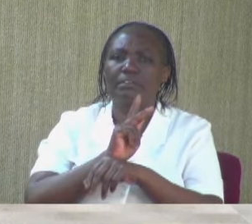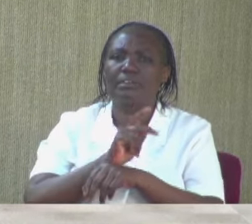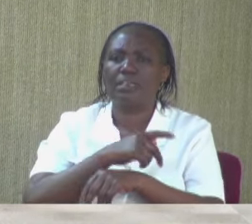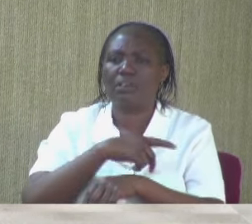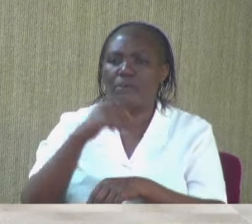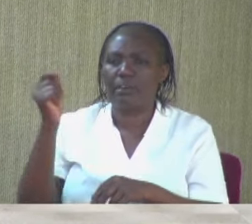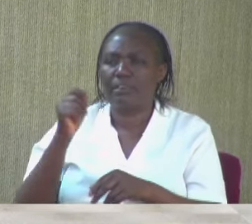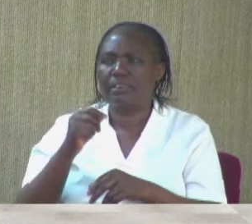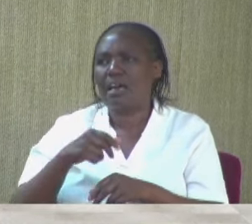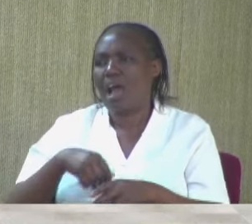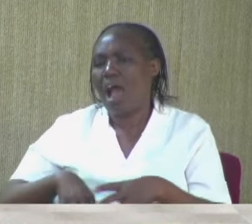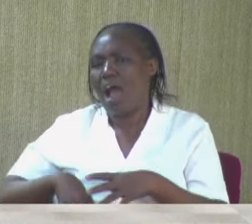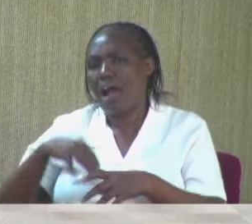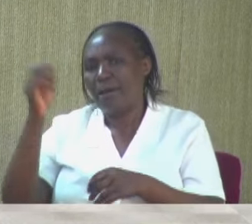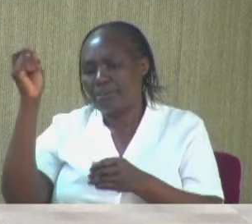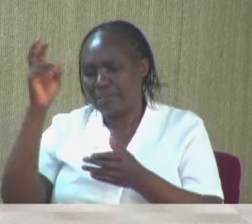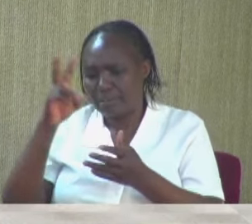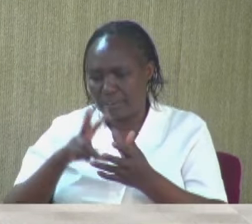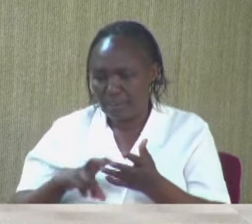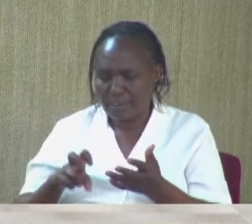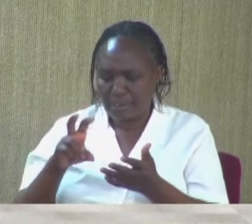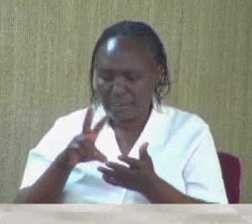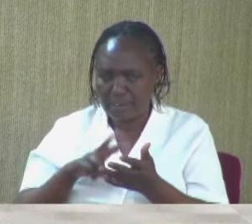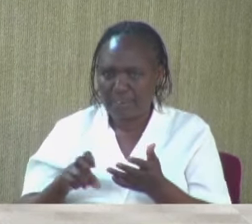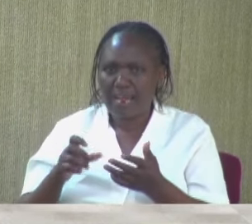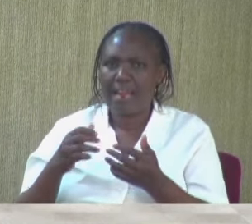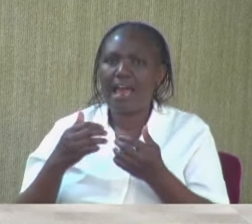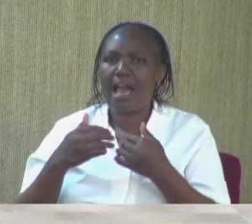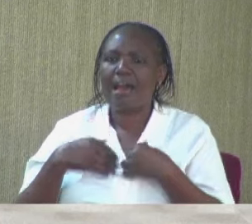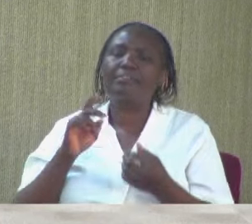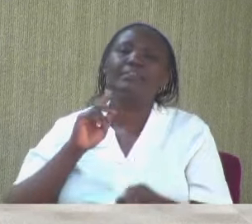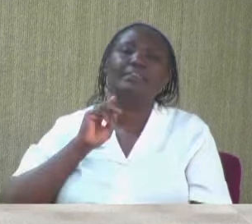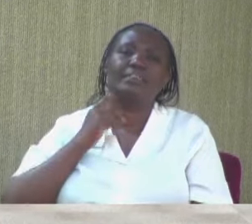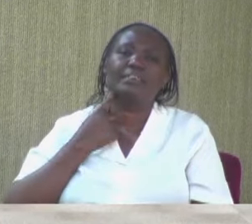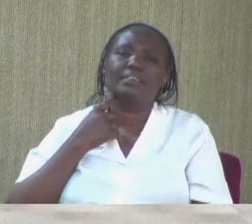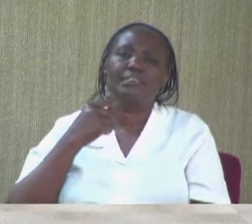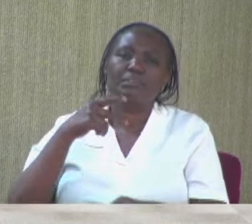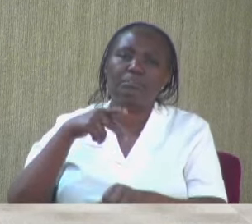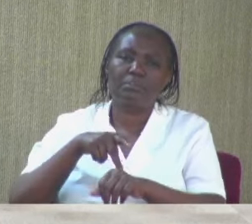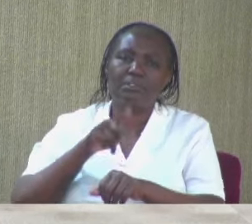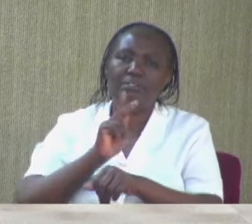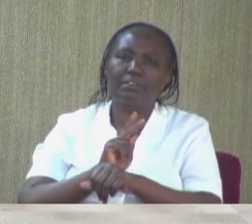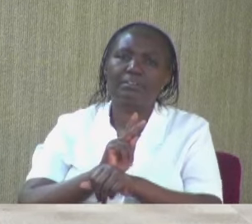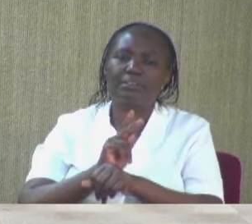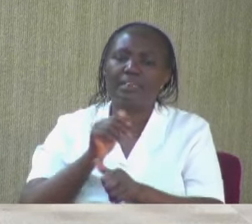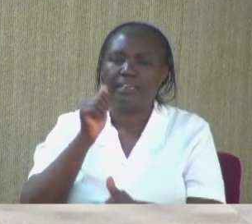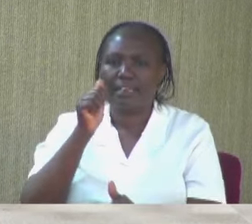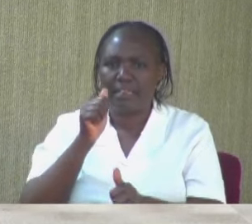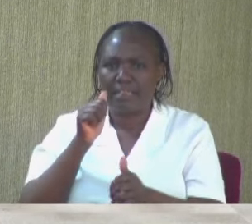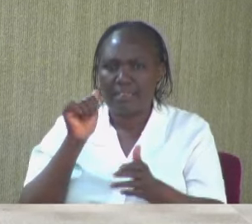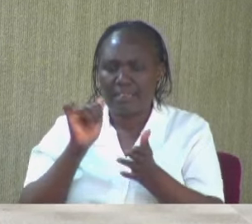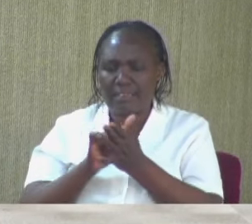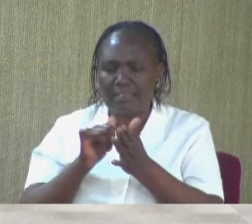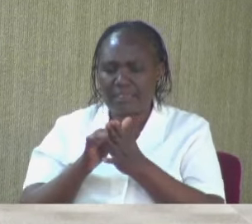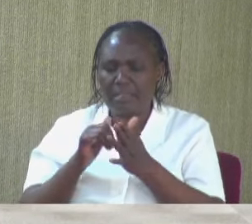reading and he got some nice proverbs people had made. And then he set them in